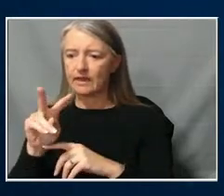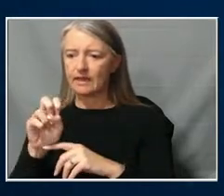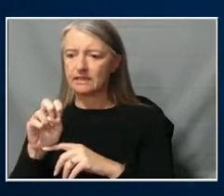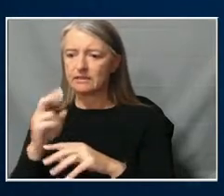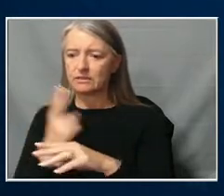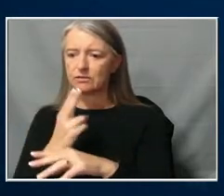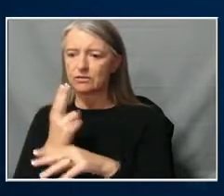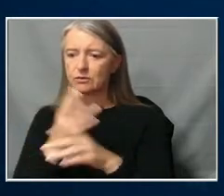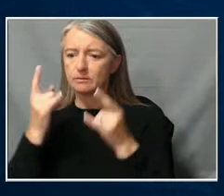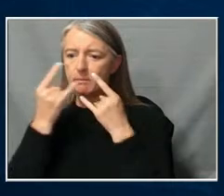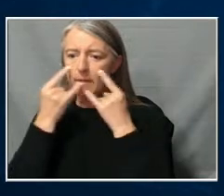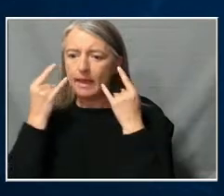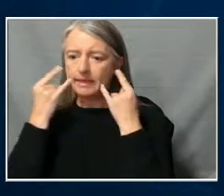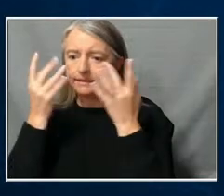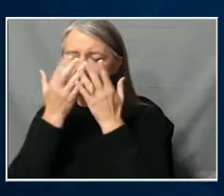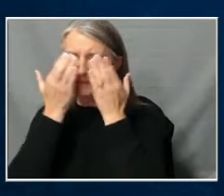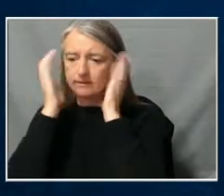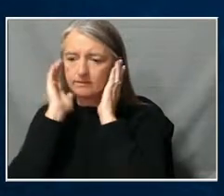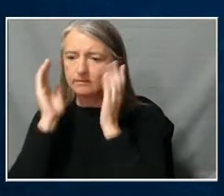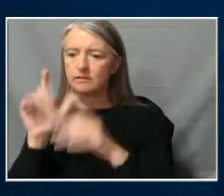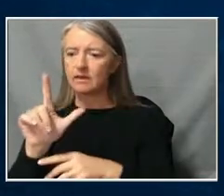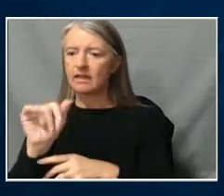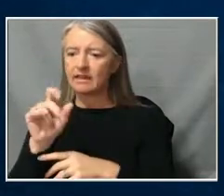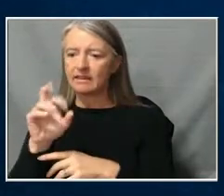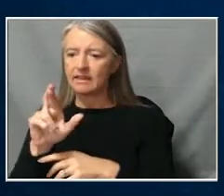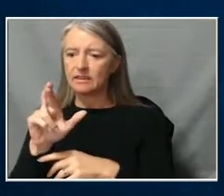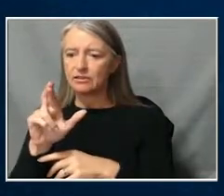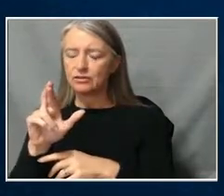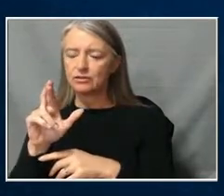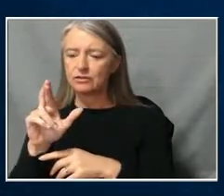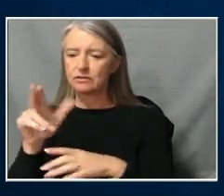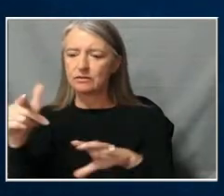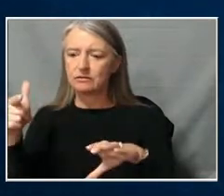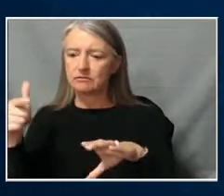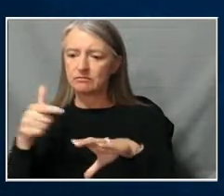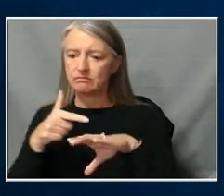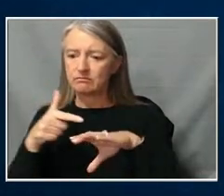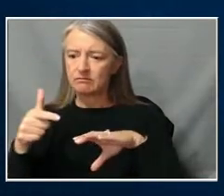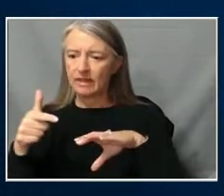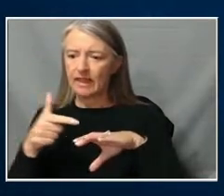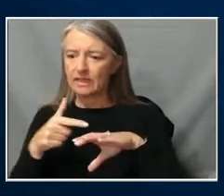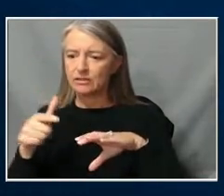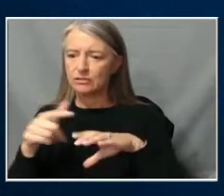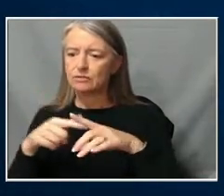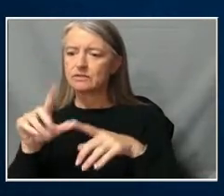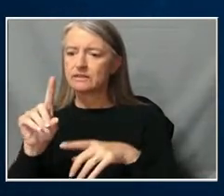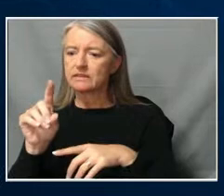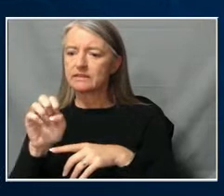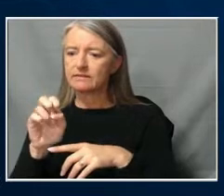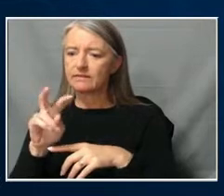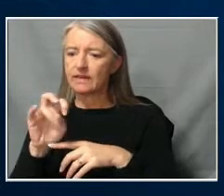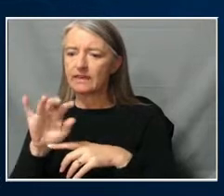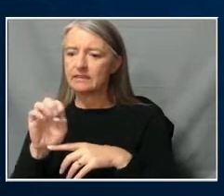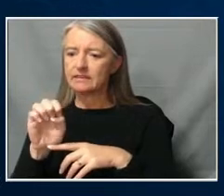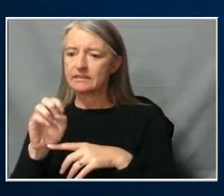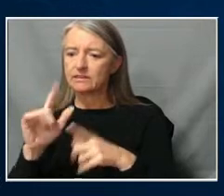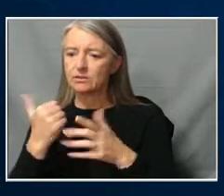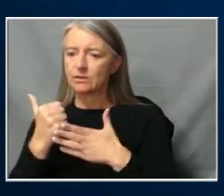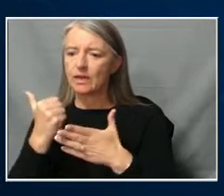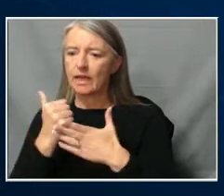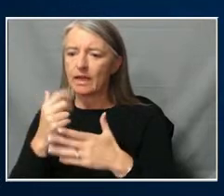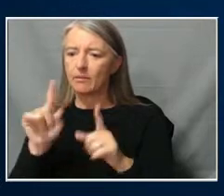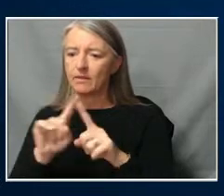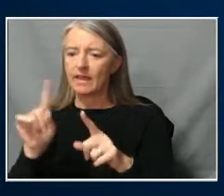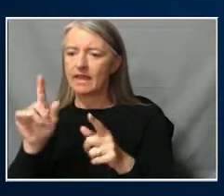use laser wall and ceiling laser mounted devices to help with the crude alignment, and